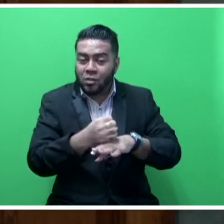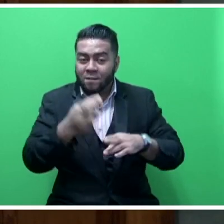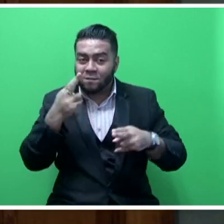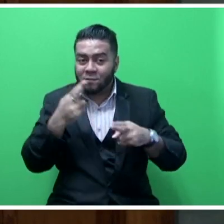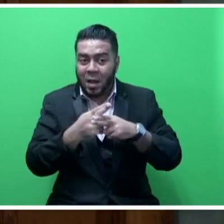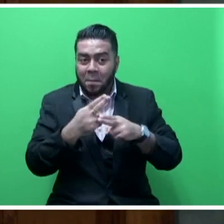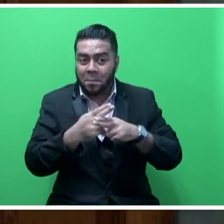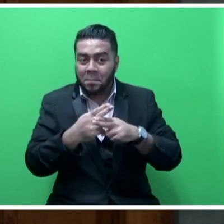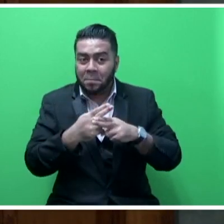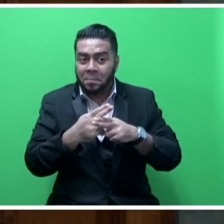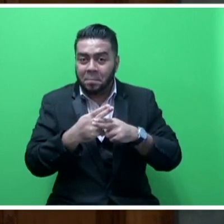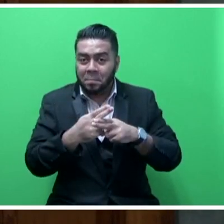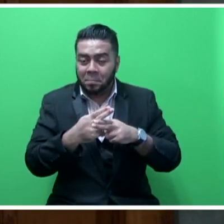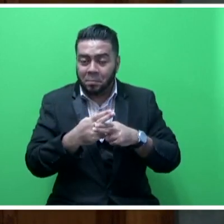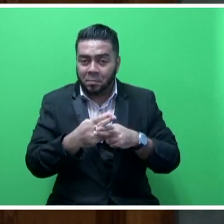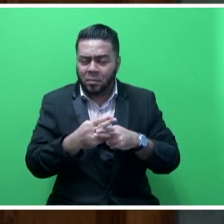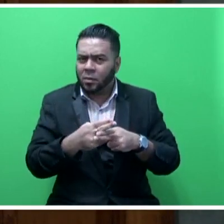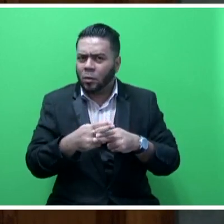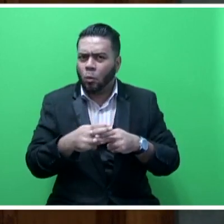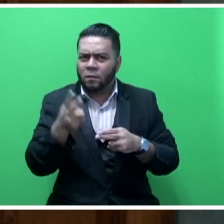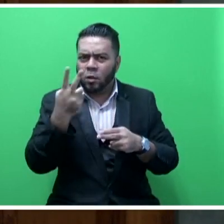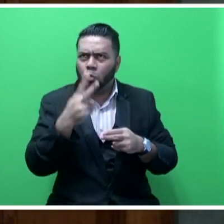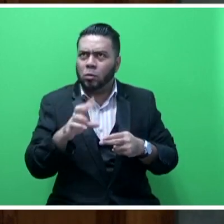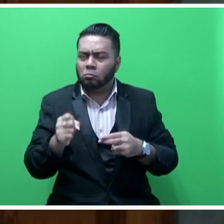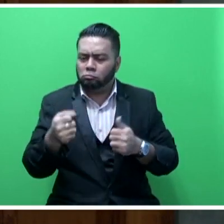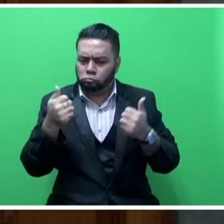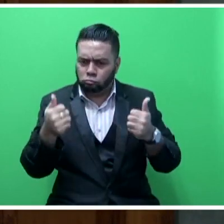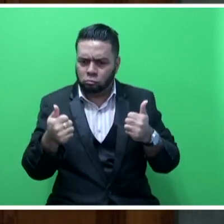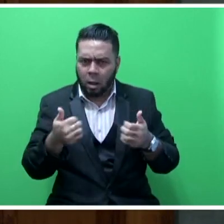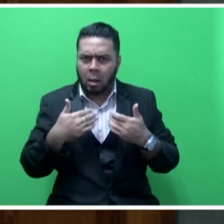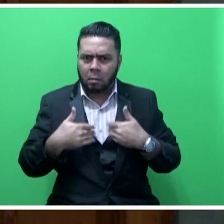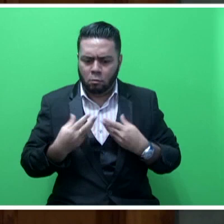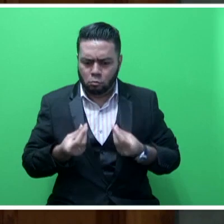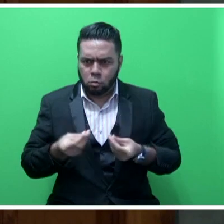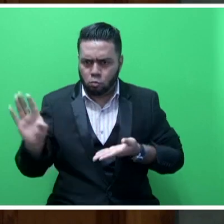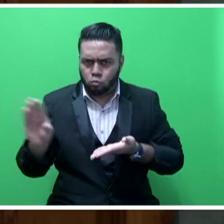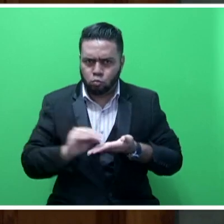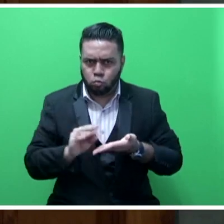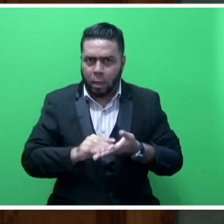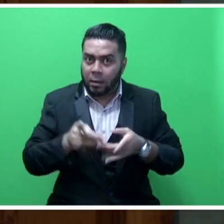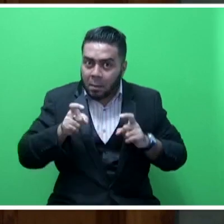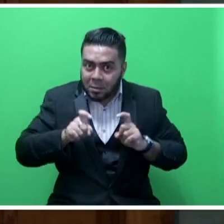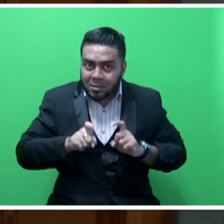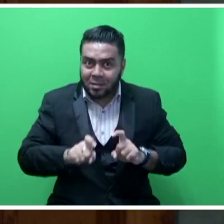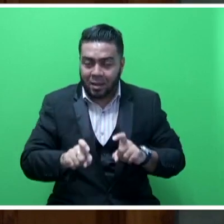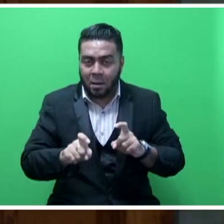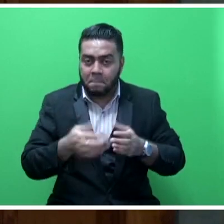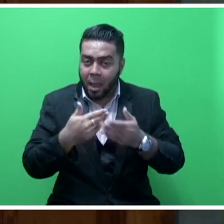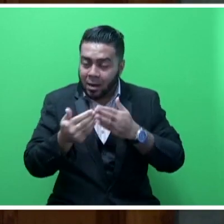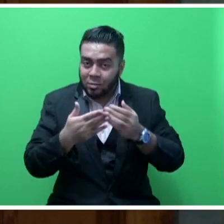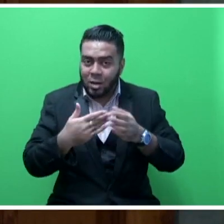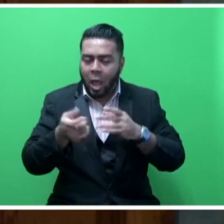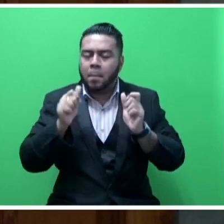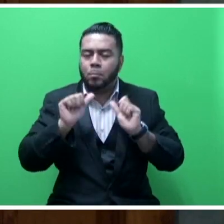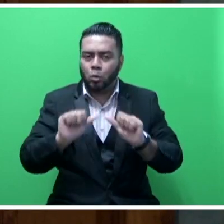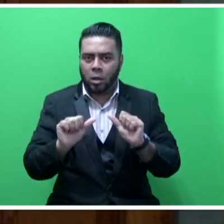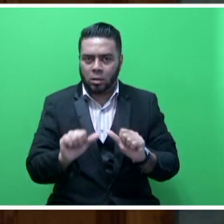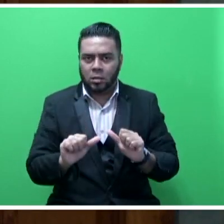are presented with alternative source of livelihood that can be sustained, managed, and